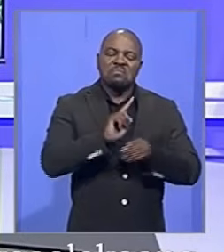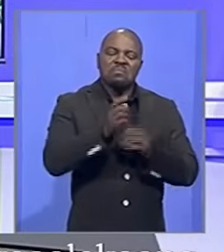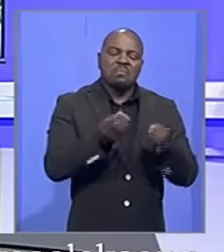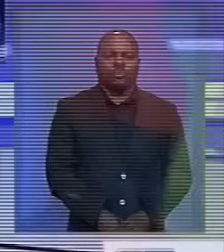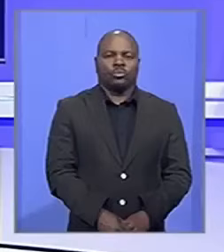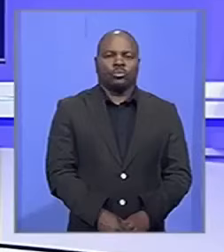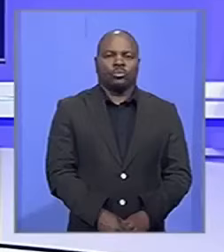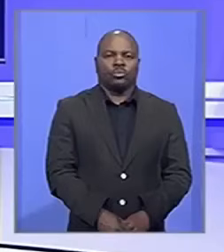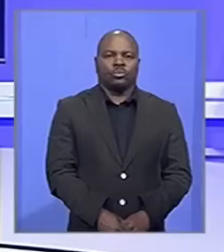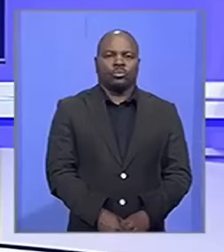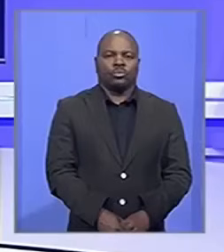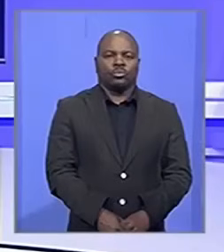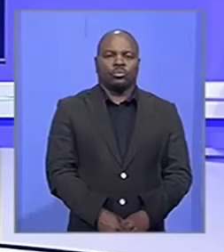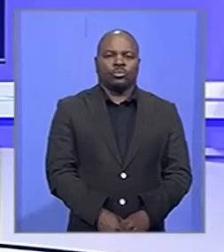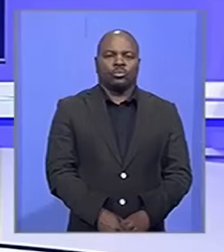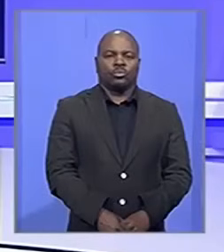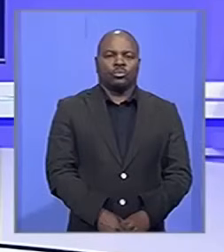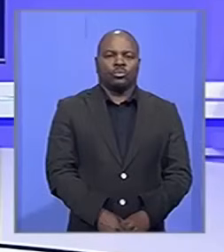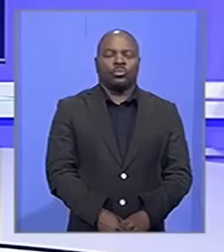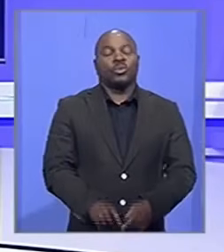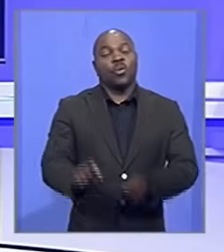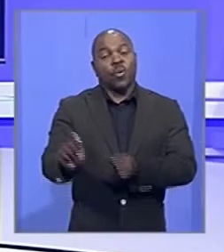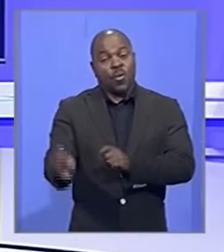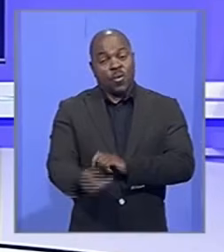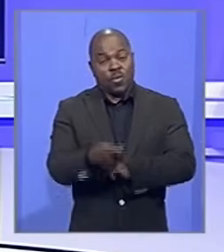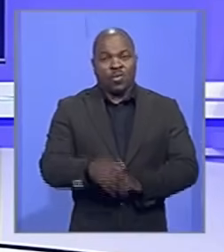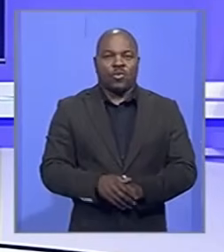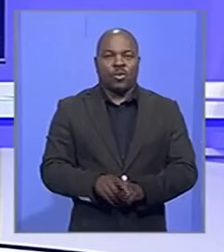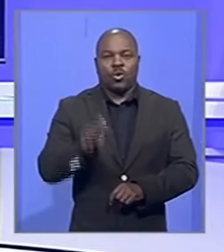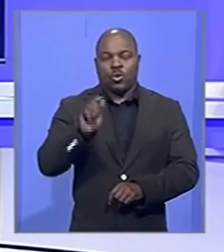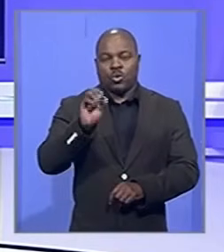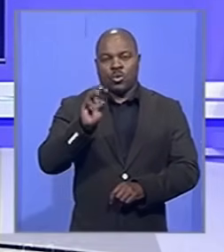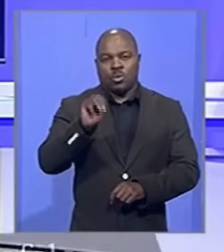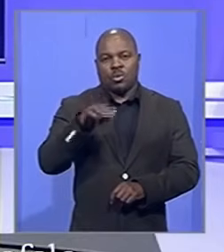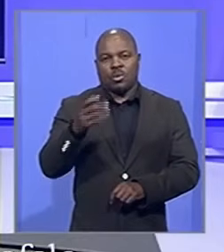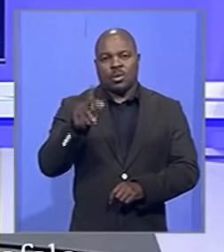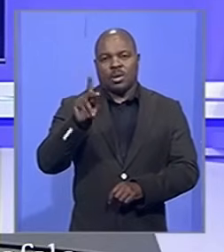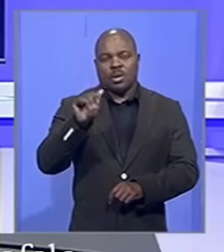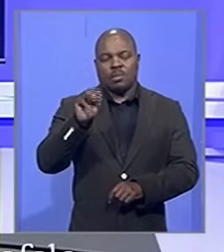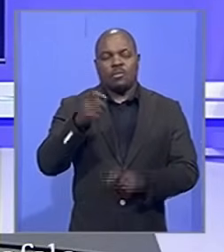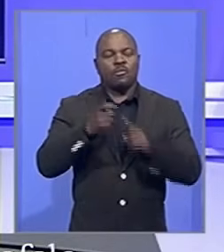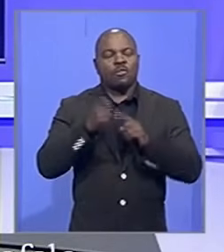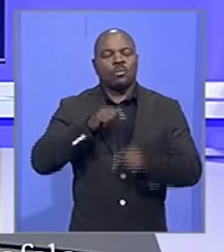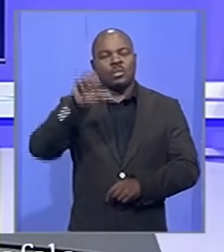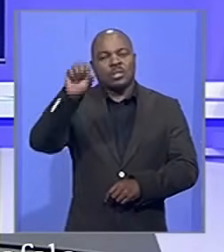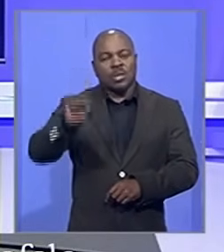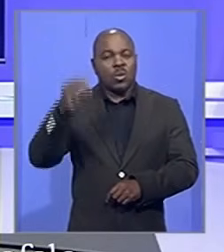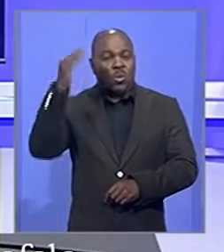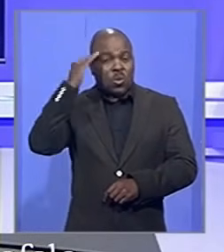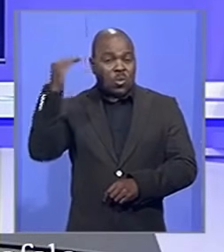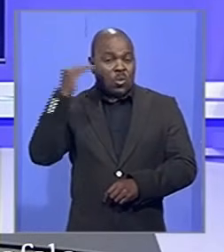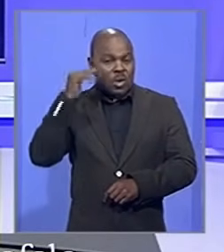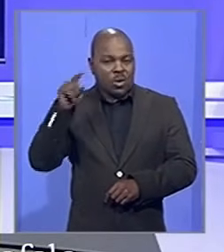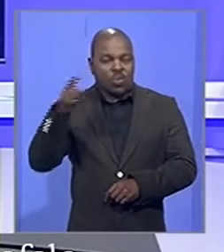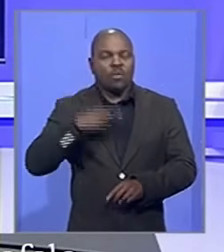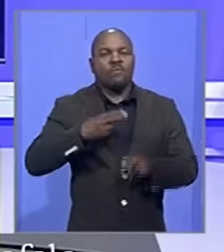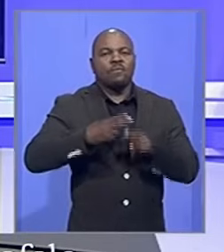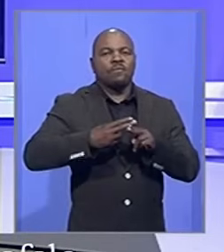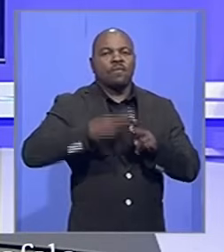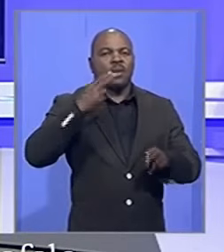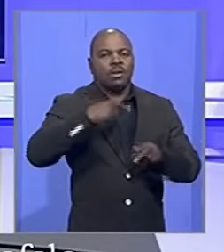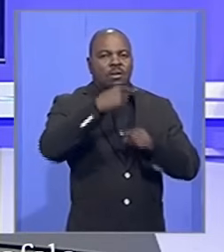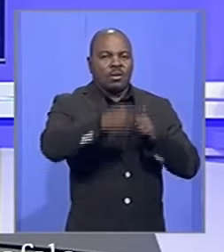dintlhakgolo. Mo go tsa golofo, Tom Kim wa kwa South Korea o sutlheletse go legato la bofelo la